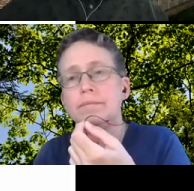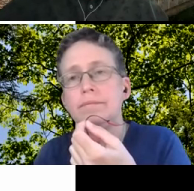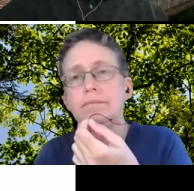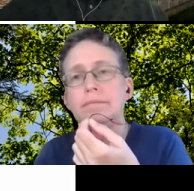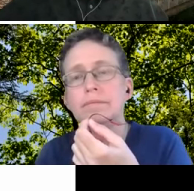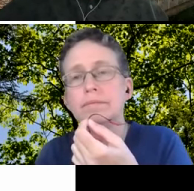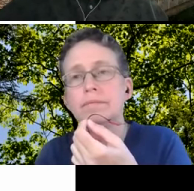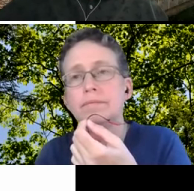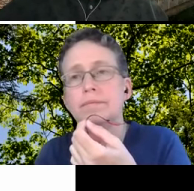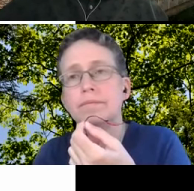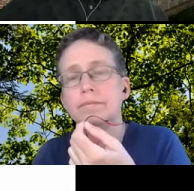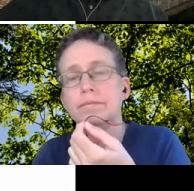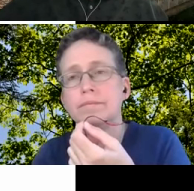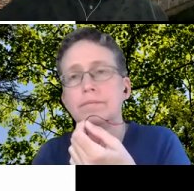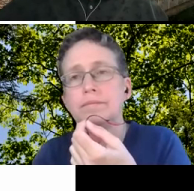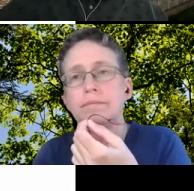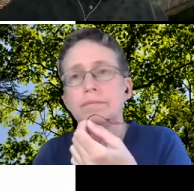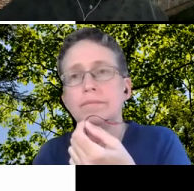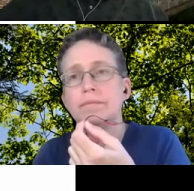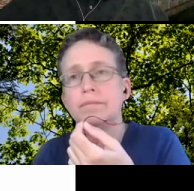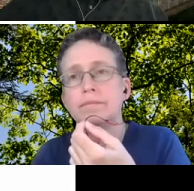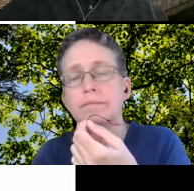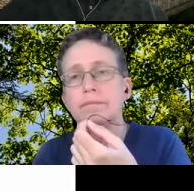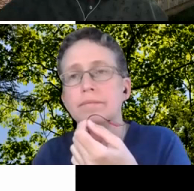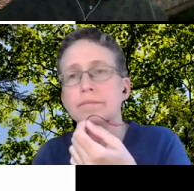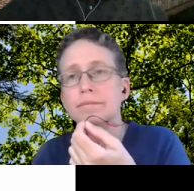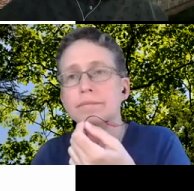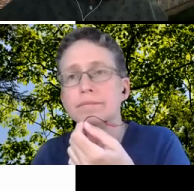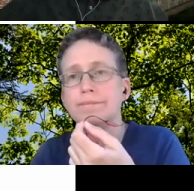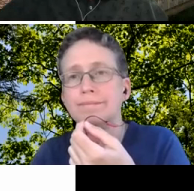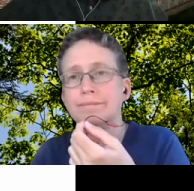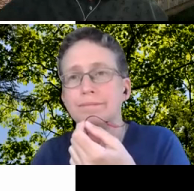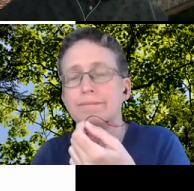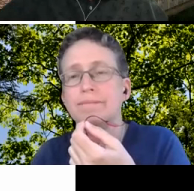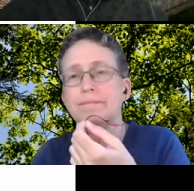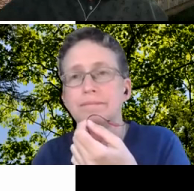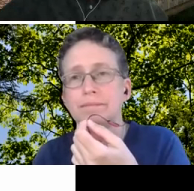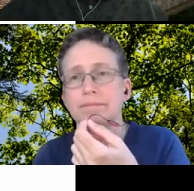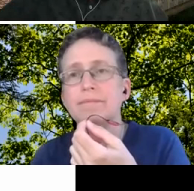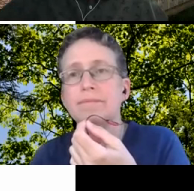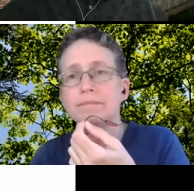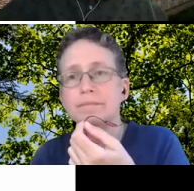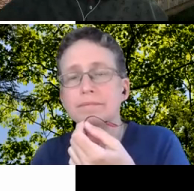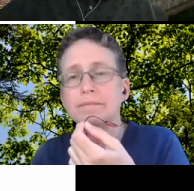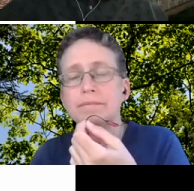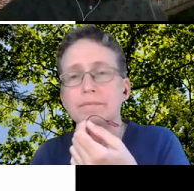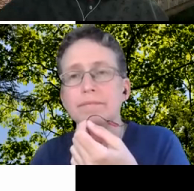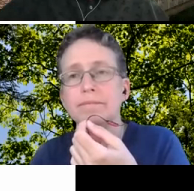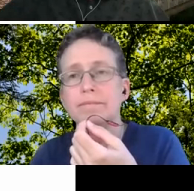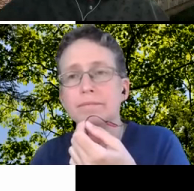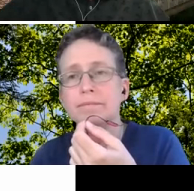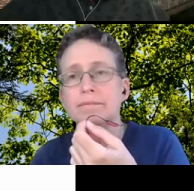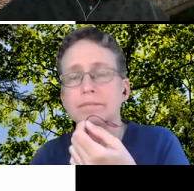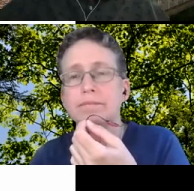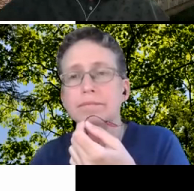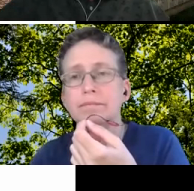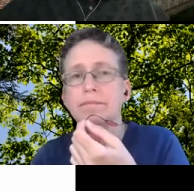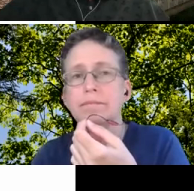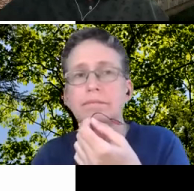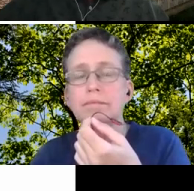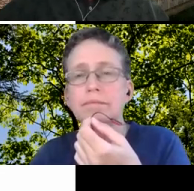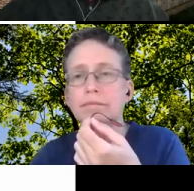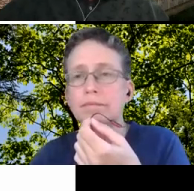there are disparities between different groups of people, whether it be health disparities or even in the case of the Black Birders Week